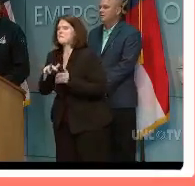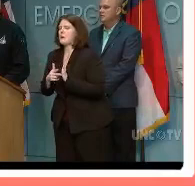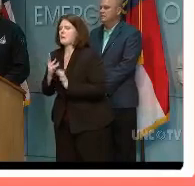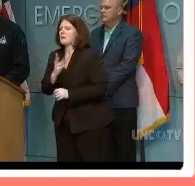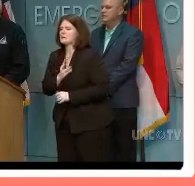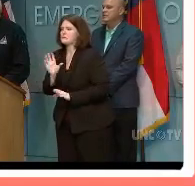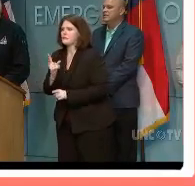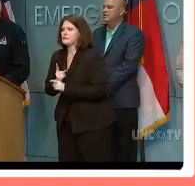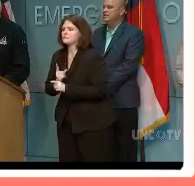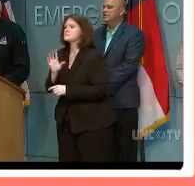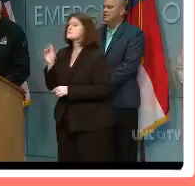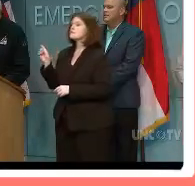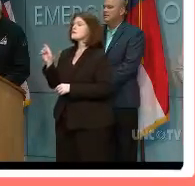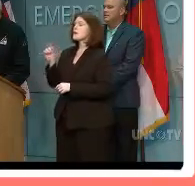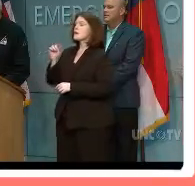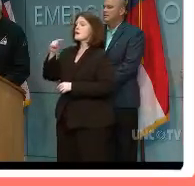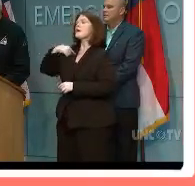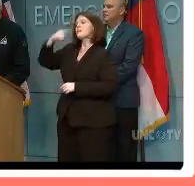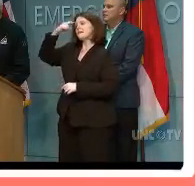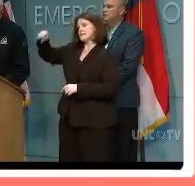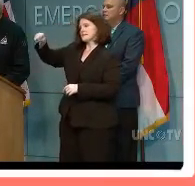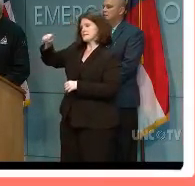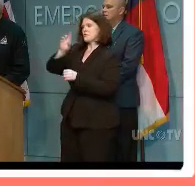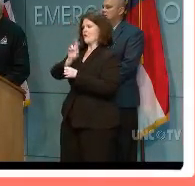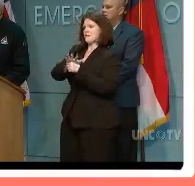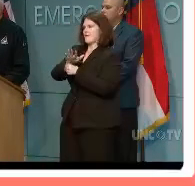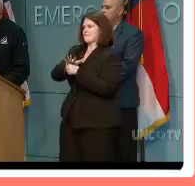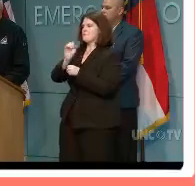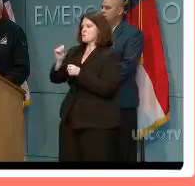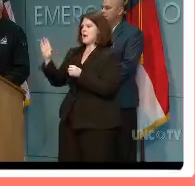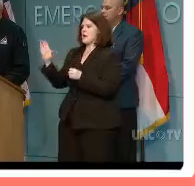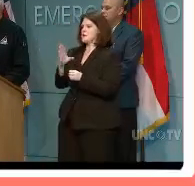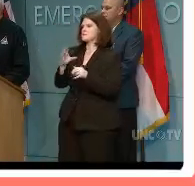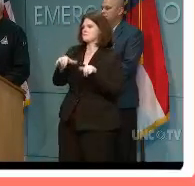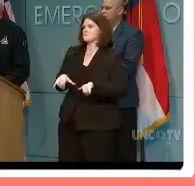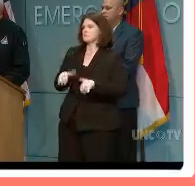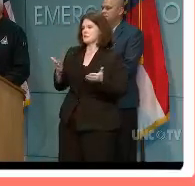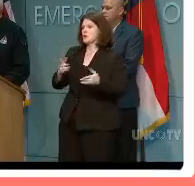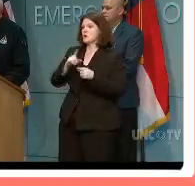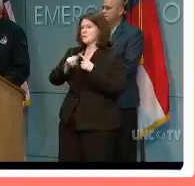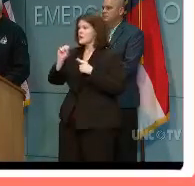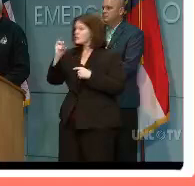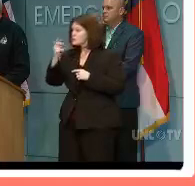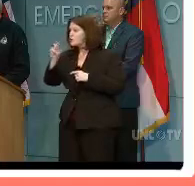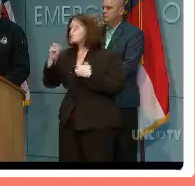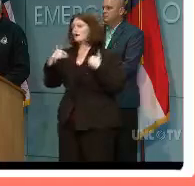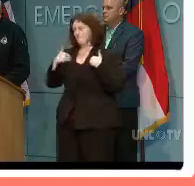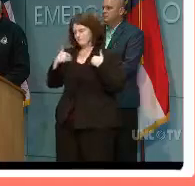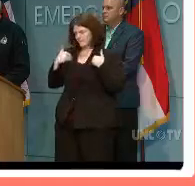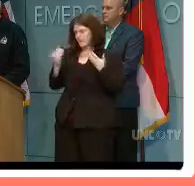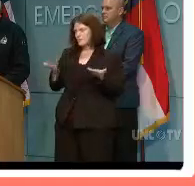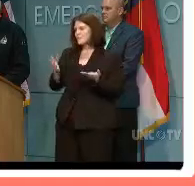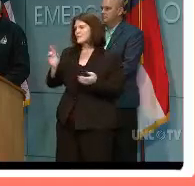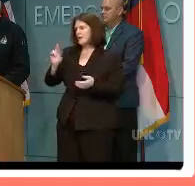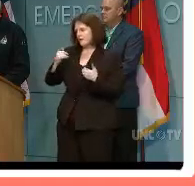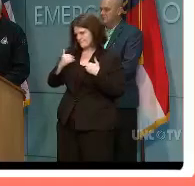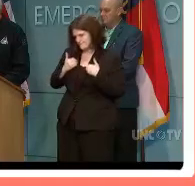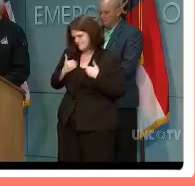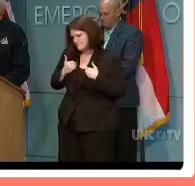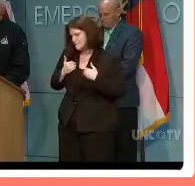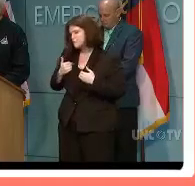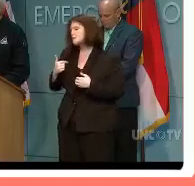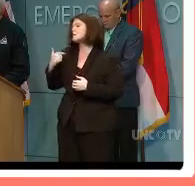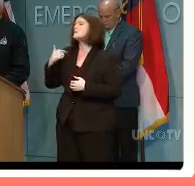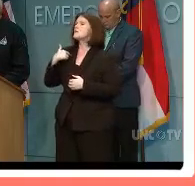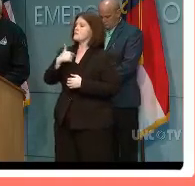know, we think so. And so where we're going to put them in shelters in Raleigh, we think that